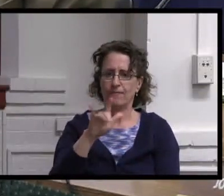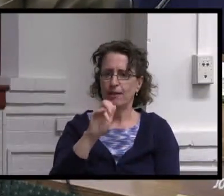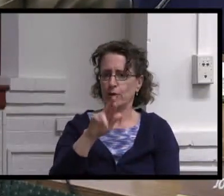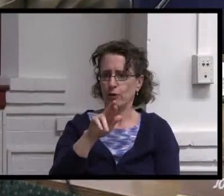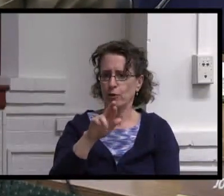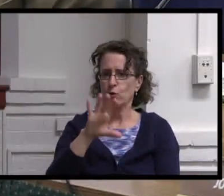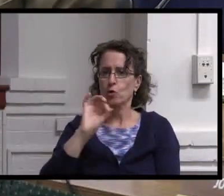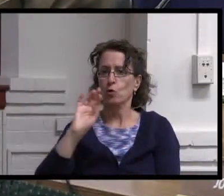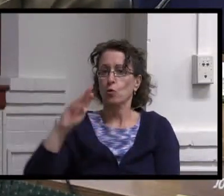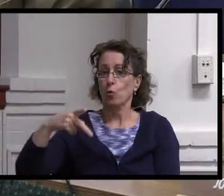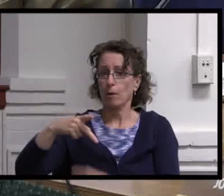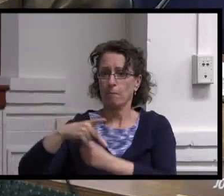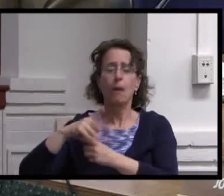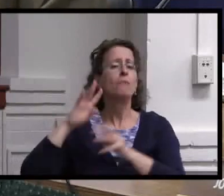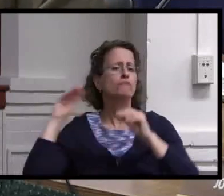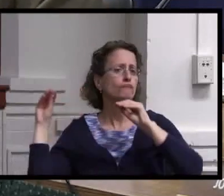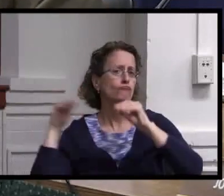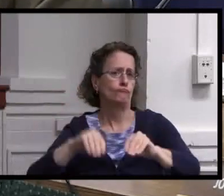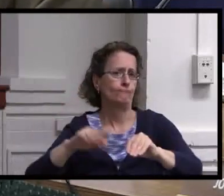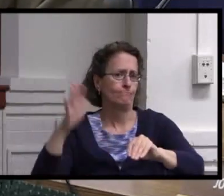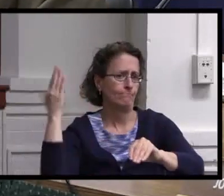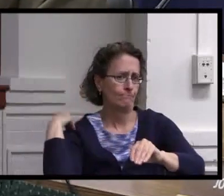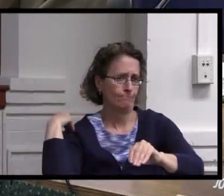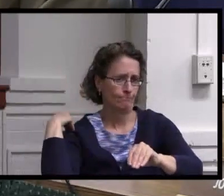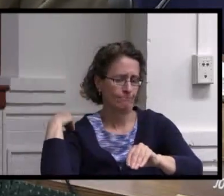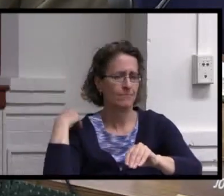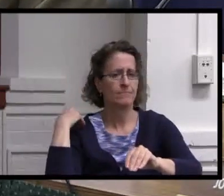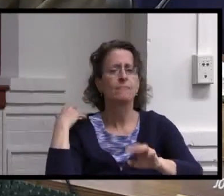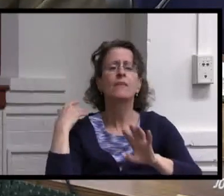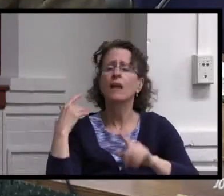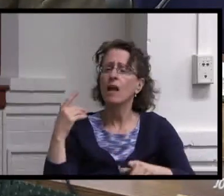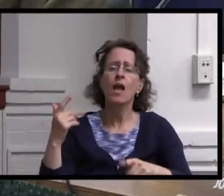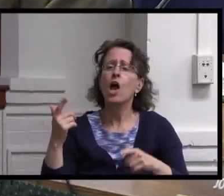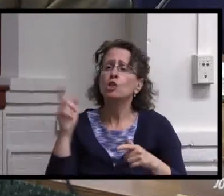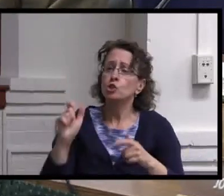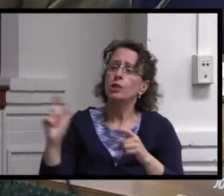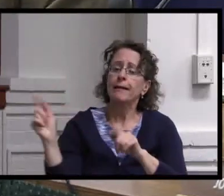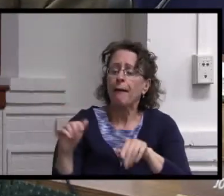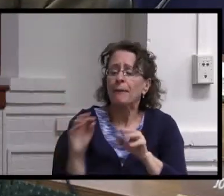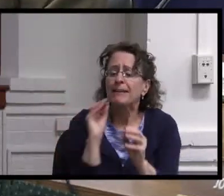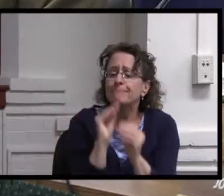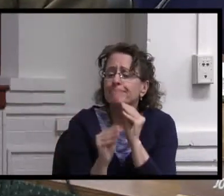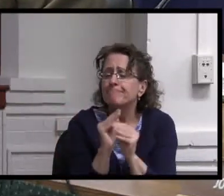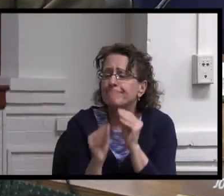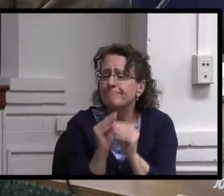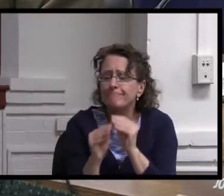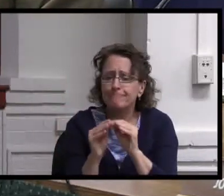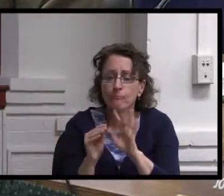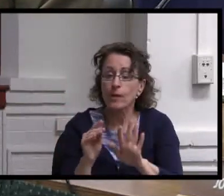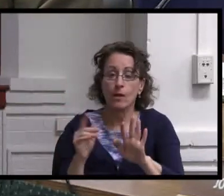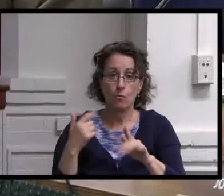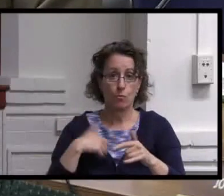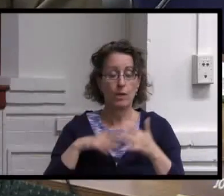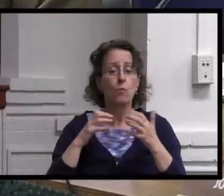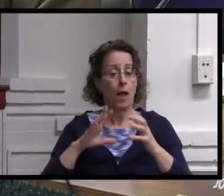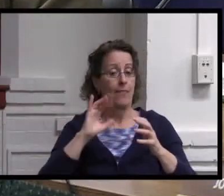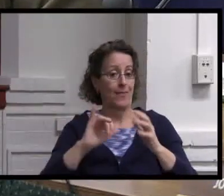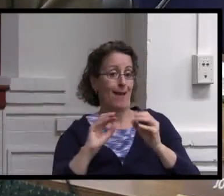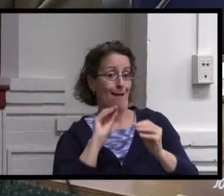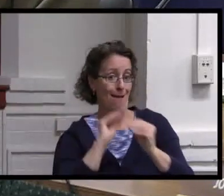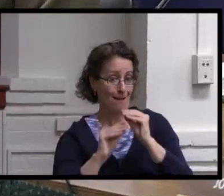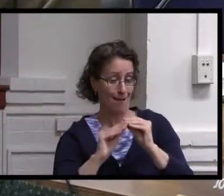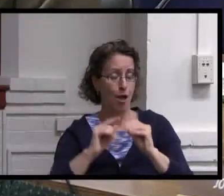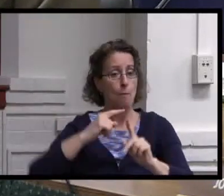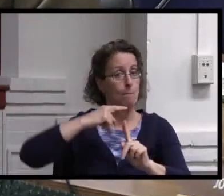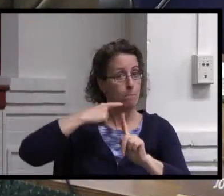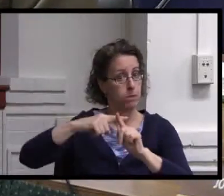brought back at this time to do a more routine maintenance on the system, be hired to do that routine maintenance and